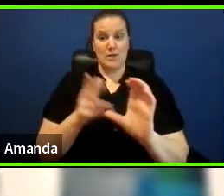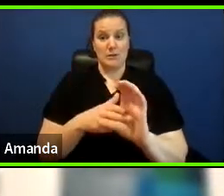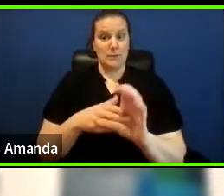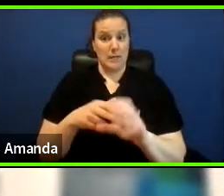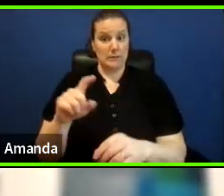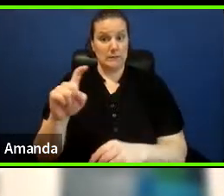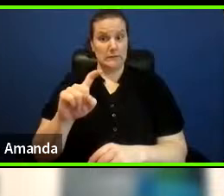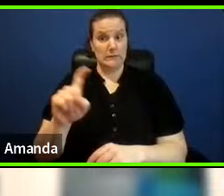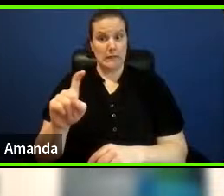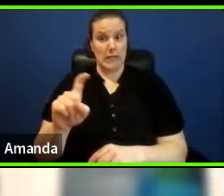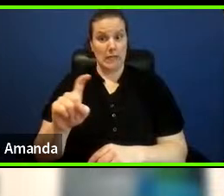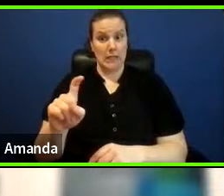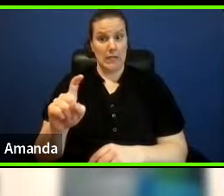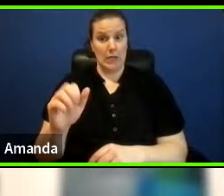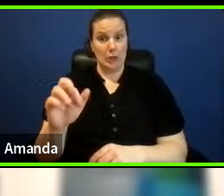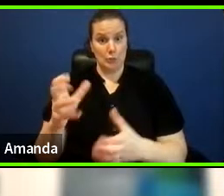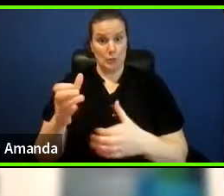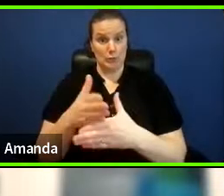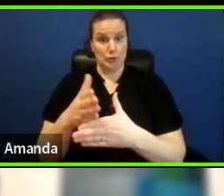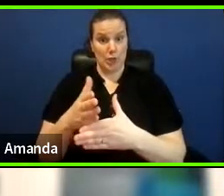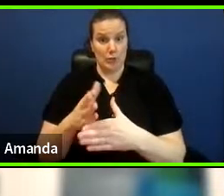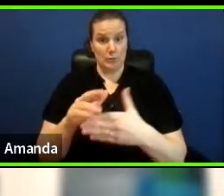want to go ahead and share the results?